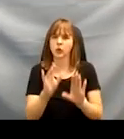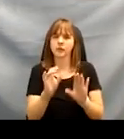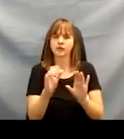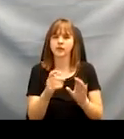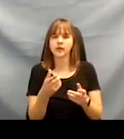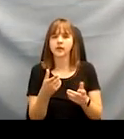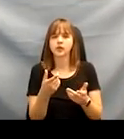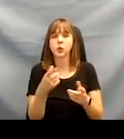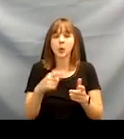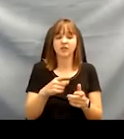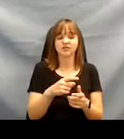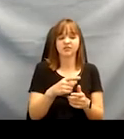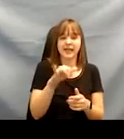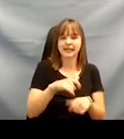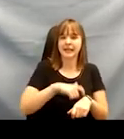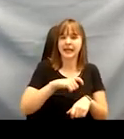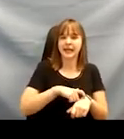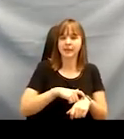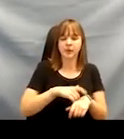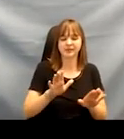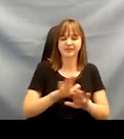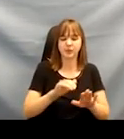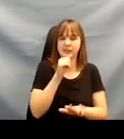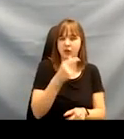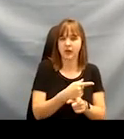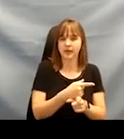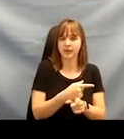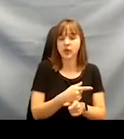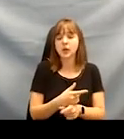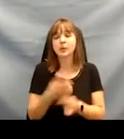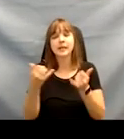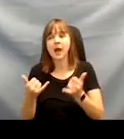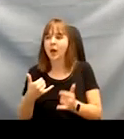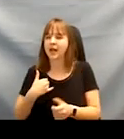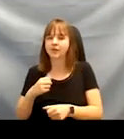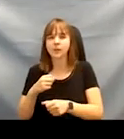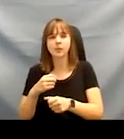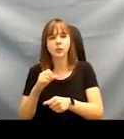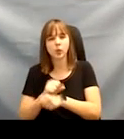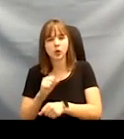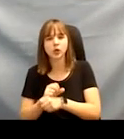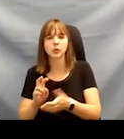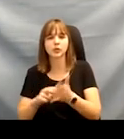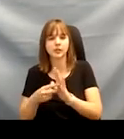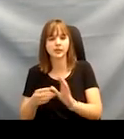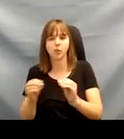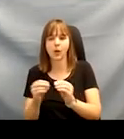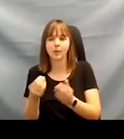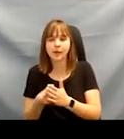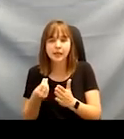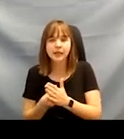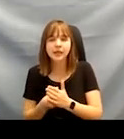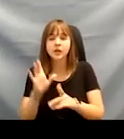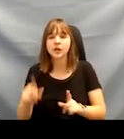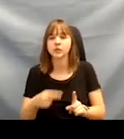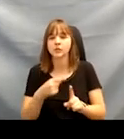for us was not right. And now that I'm working again and I have capital, and now that we have, you know, some months that my friend